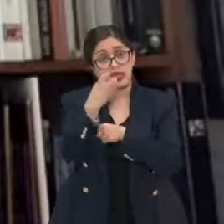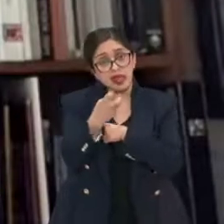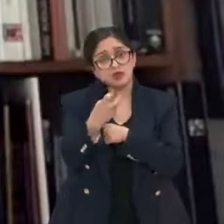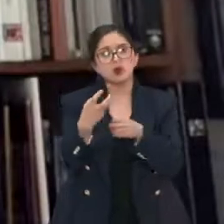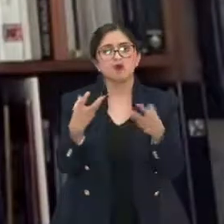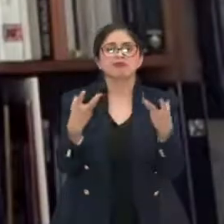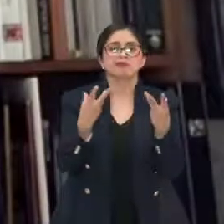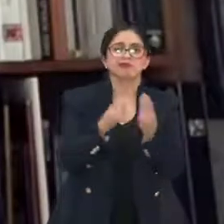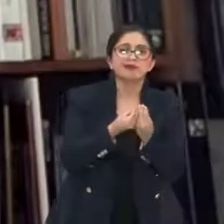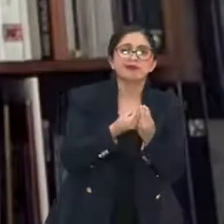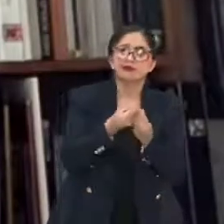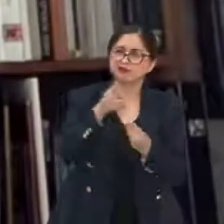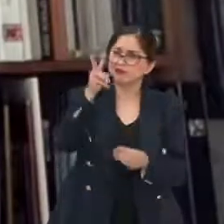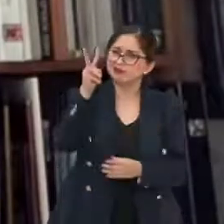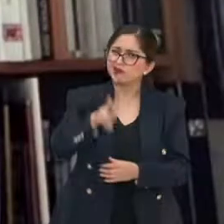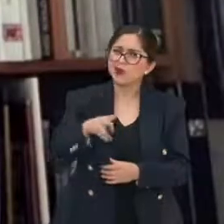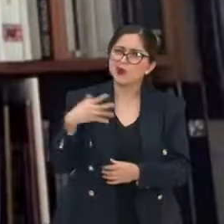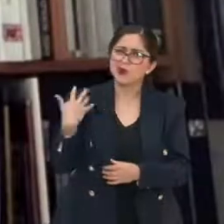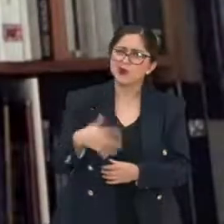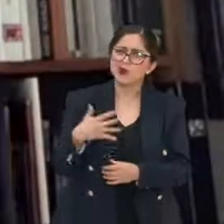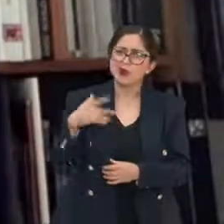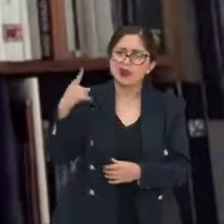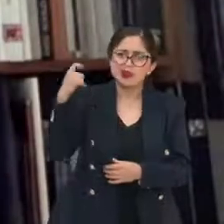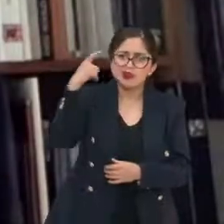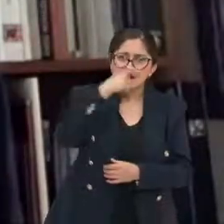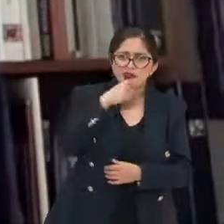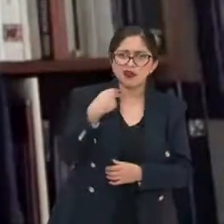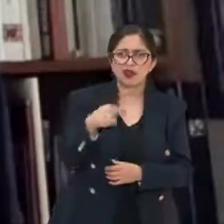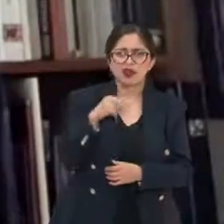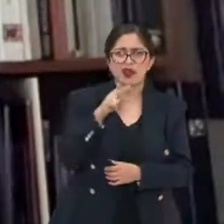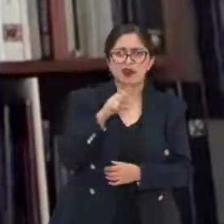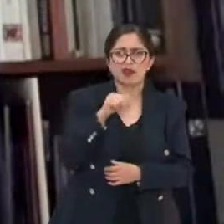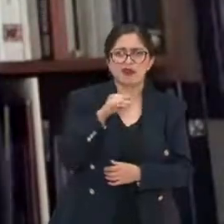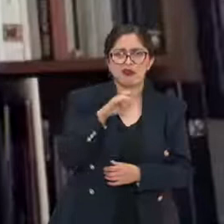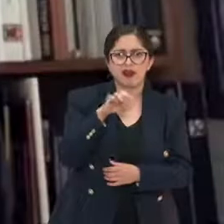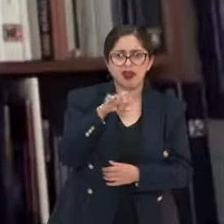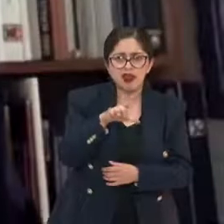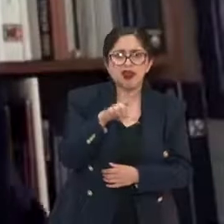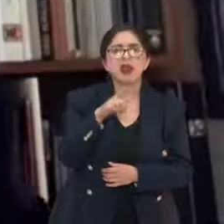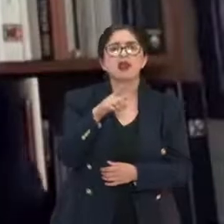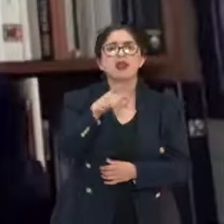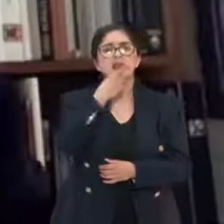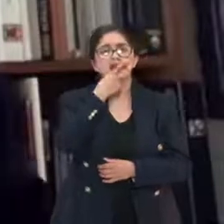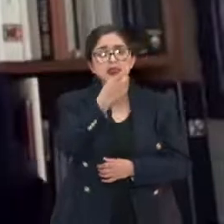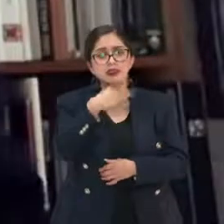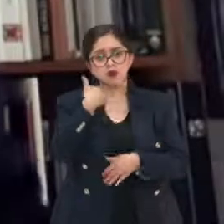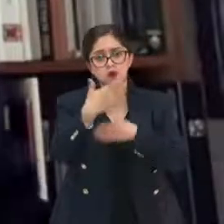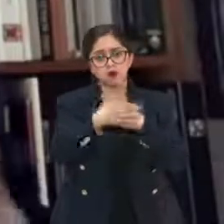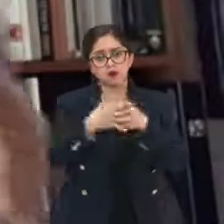2019. And that process has several difficult moments. Rafael Loaiza has mentioned